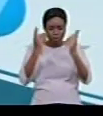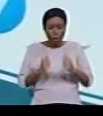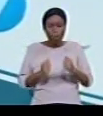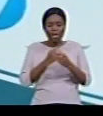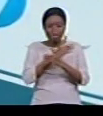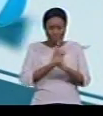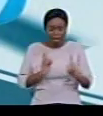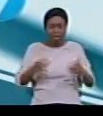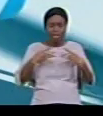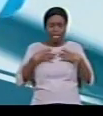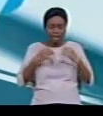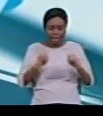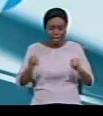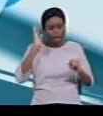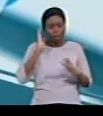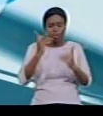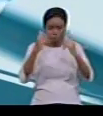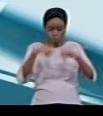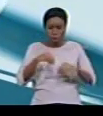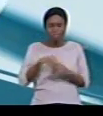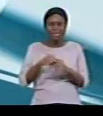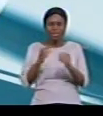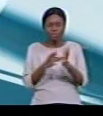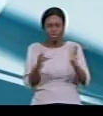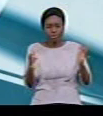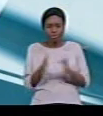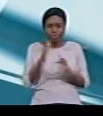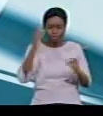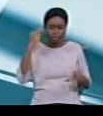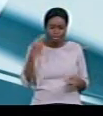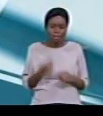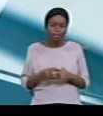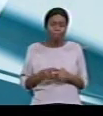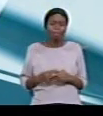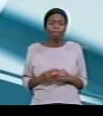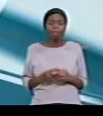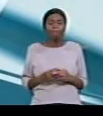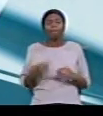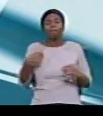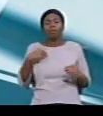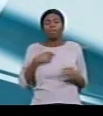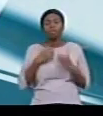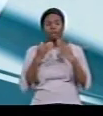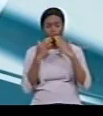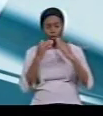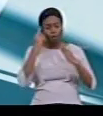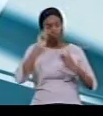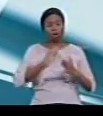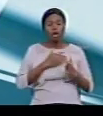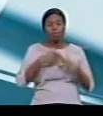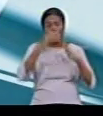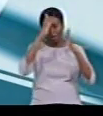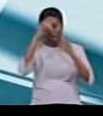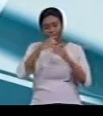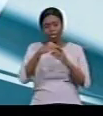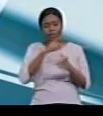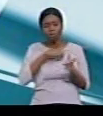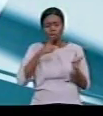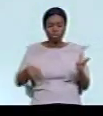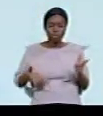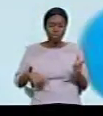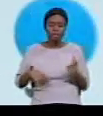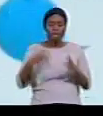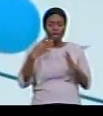come in Jesus' name. We thank you for our Father in the Lord, the convener of